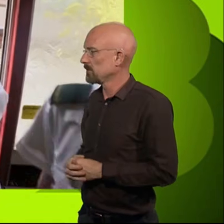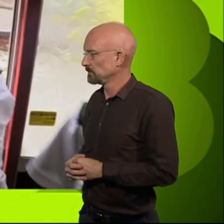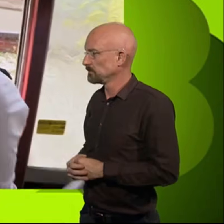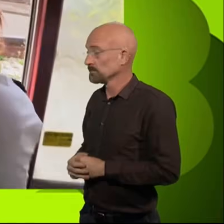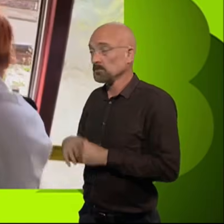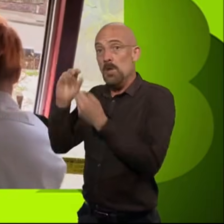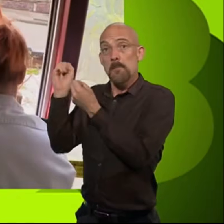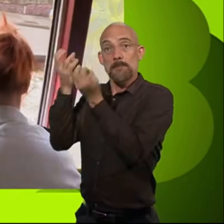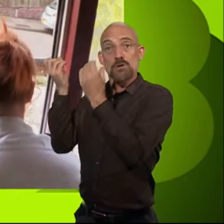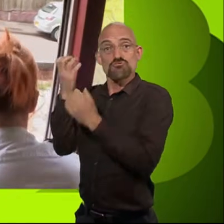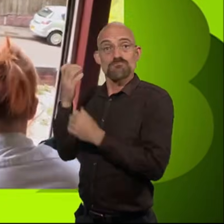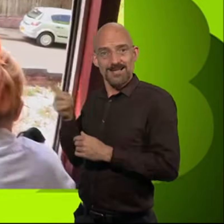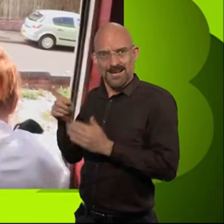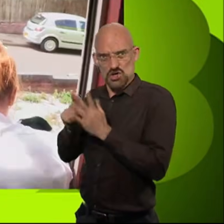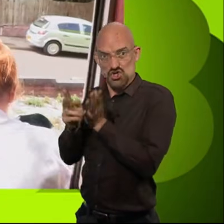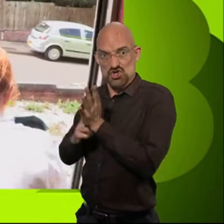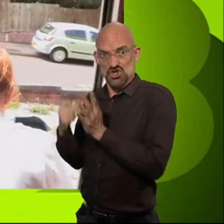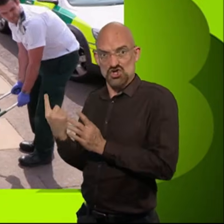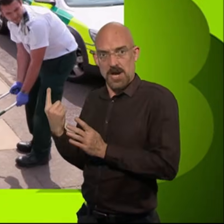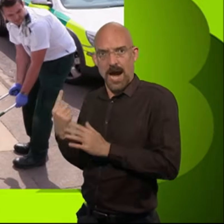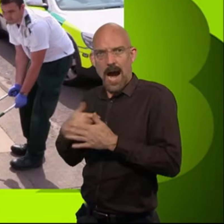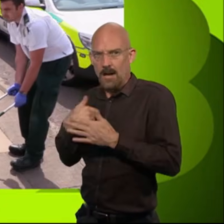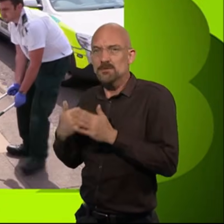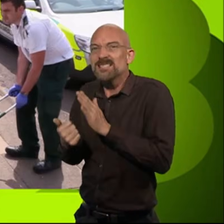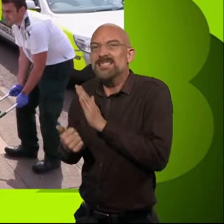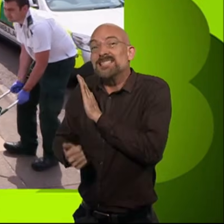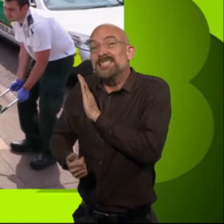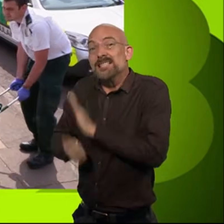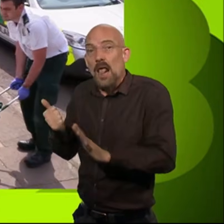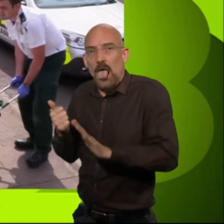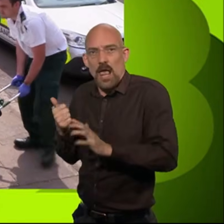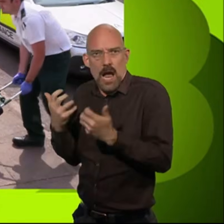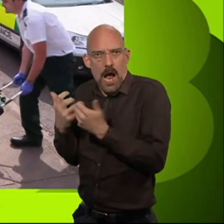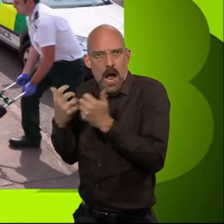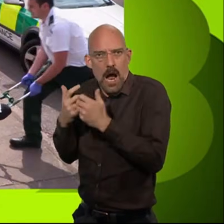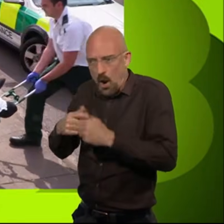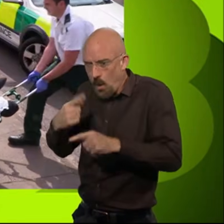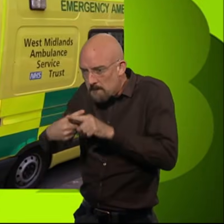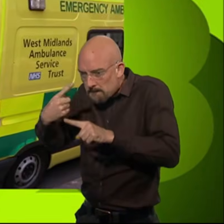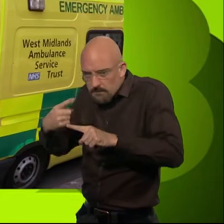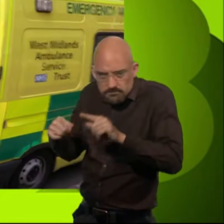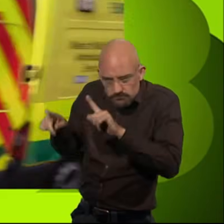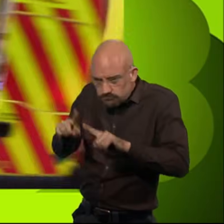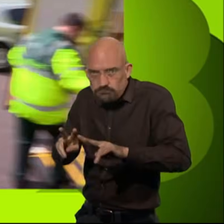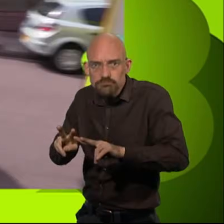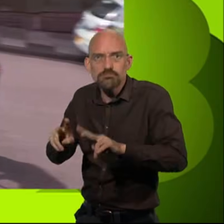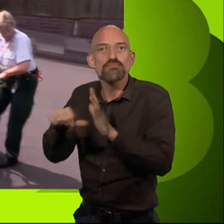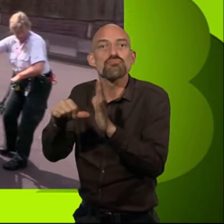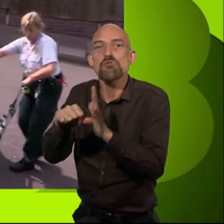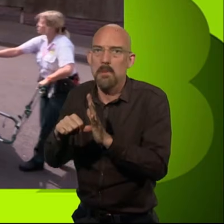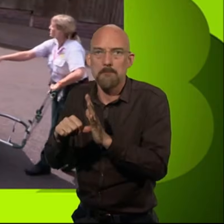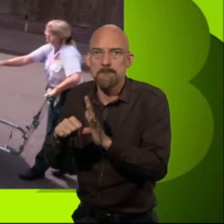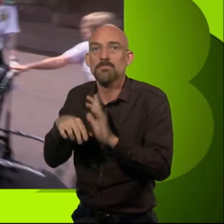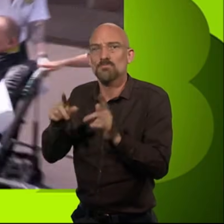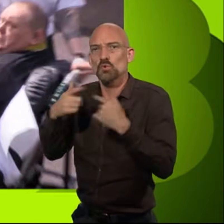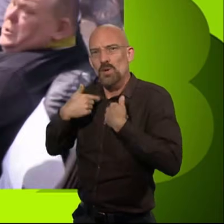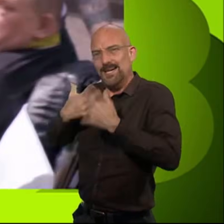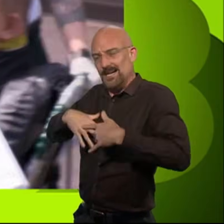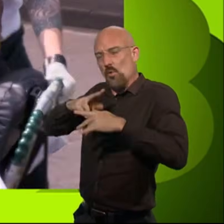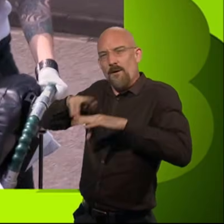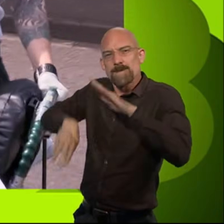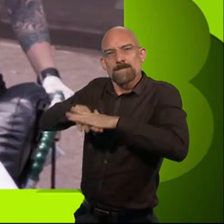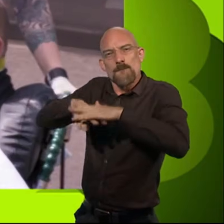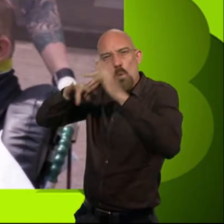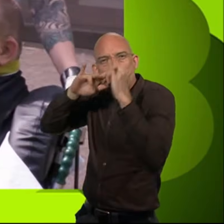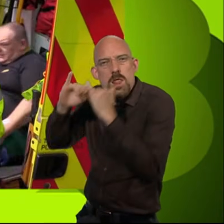Paramedics like Jan are skilled not just at looking at the immediate problem, but also investigating thoroughly to see what might have caused the situation to happen, so